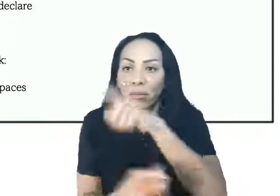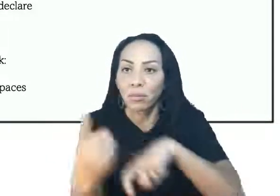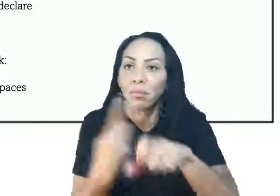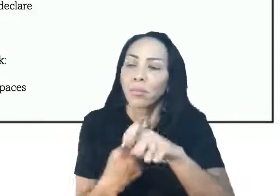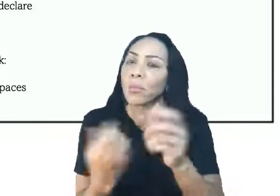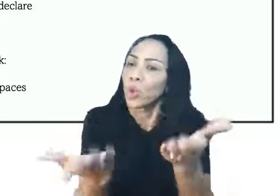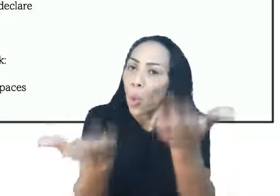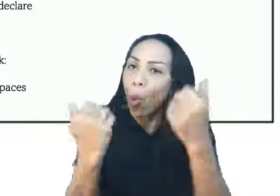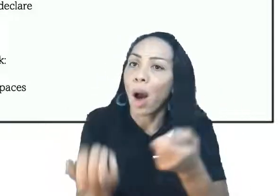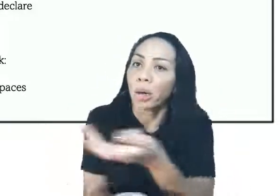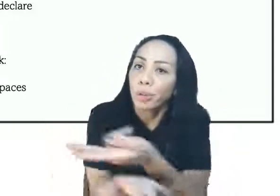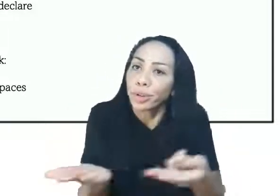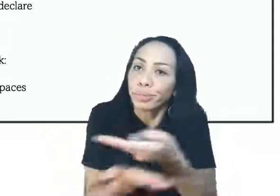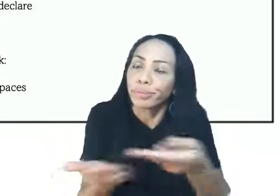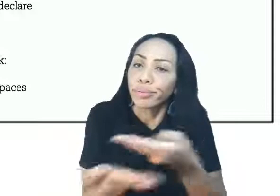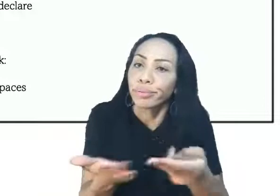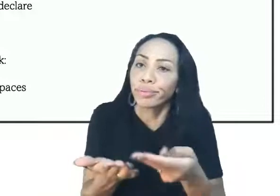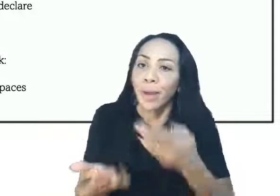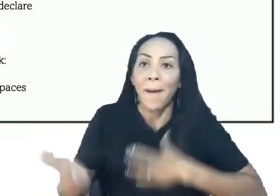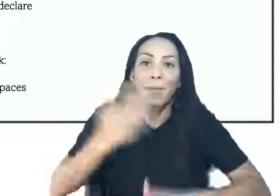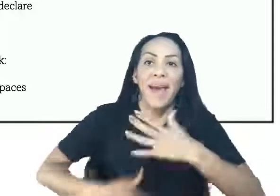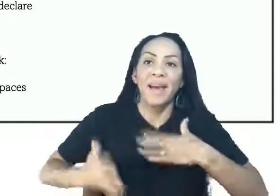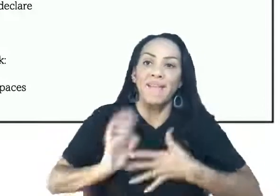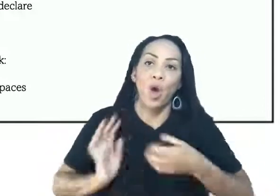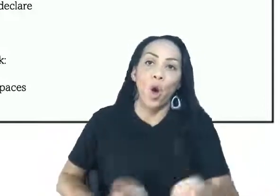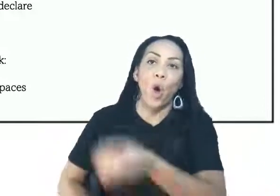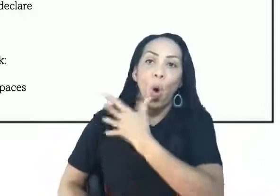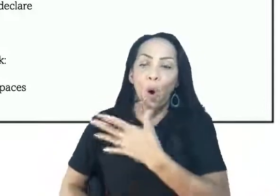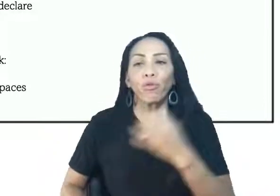and do what you need to do to feel well and comfortable.